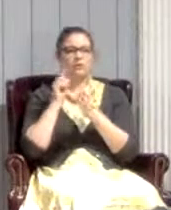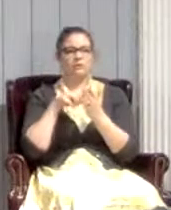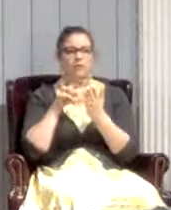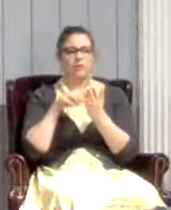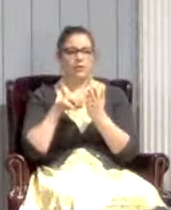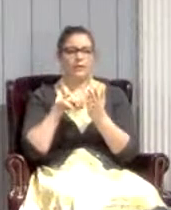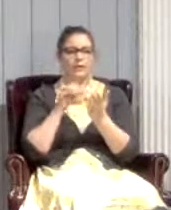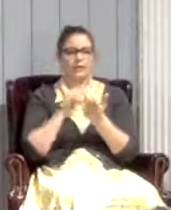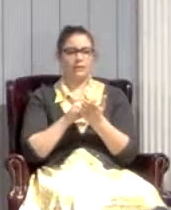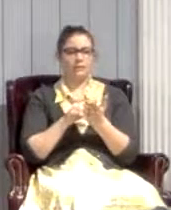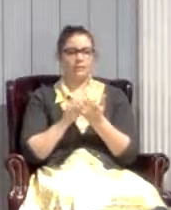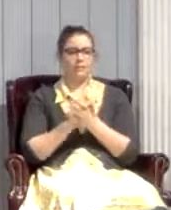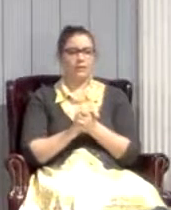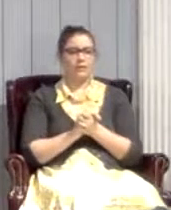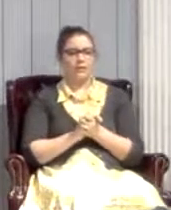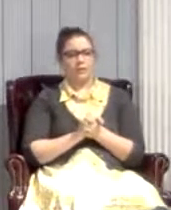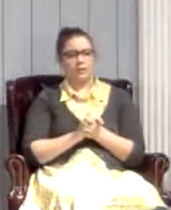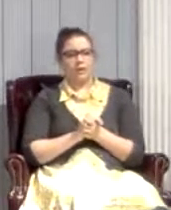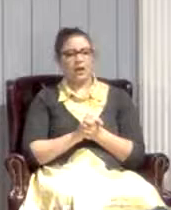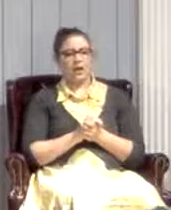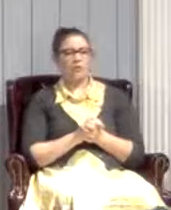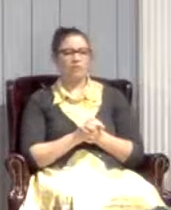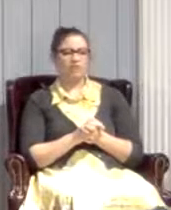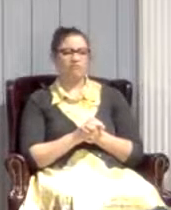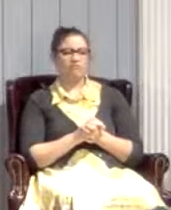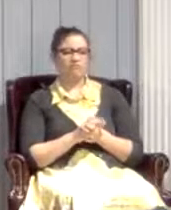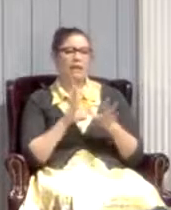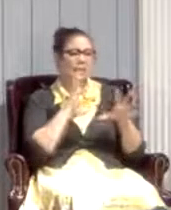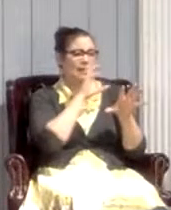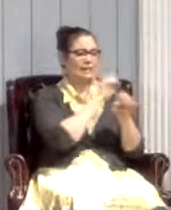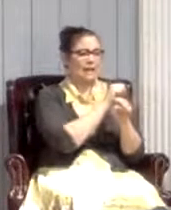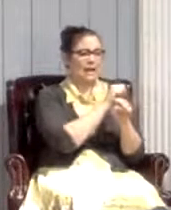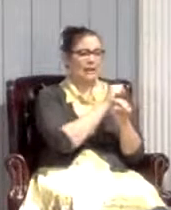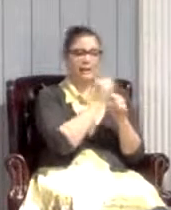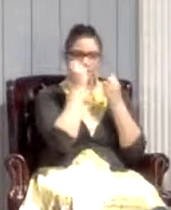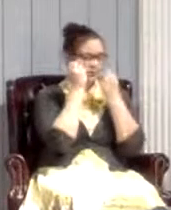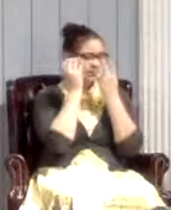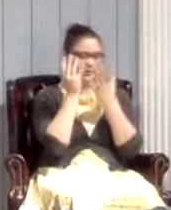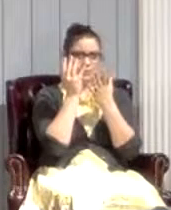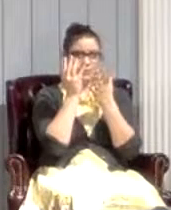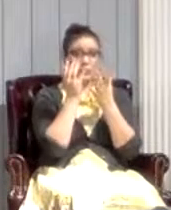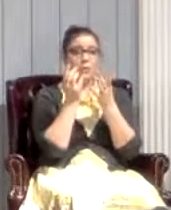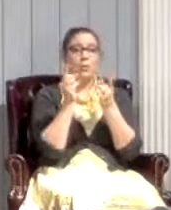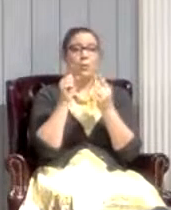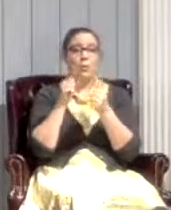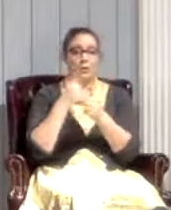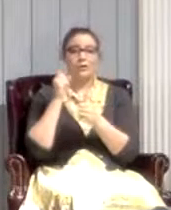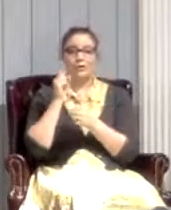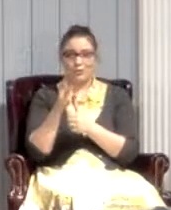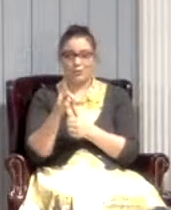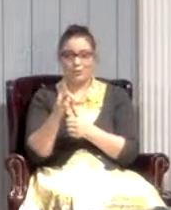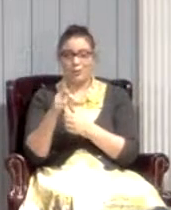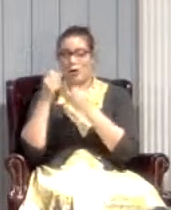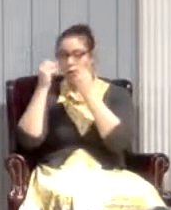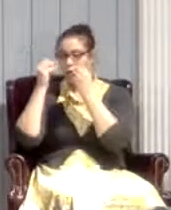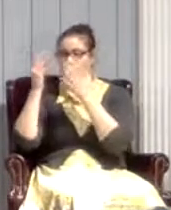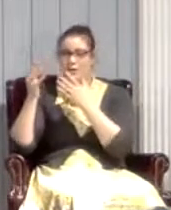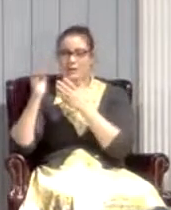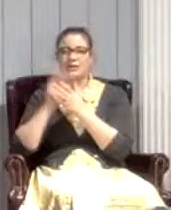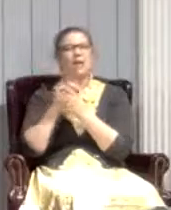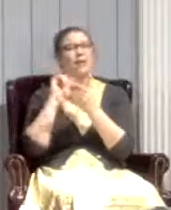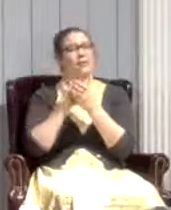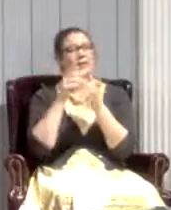I'm ready to revenge disobedience once you are obedient. It's an